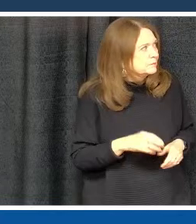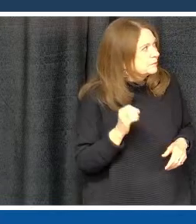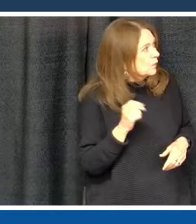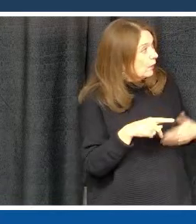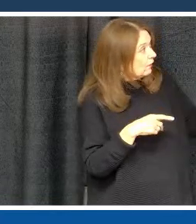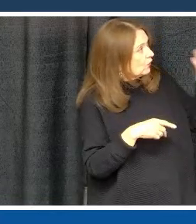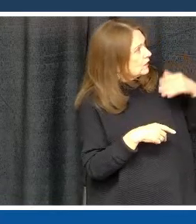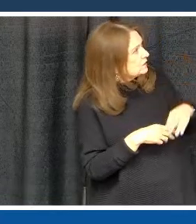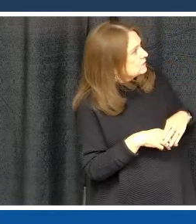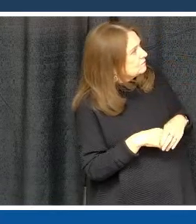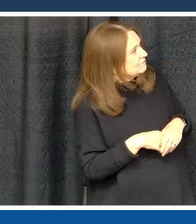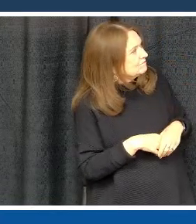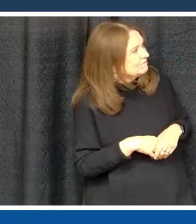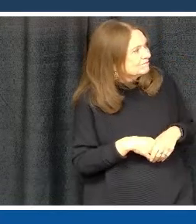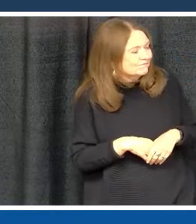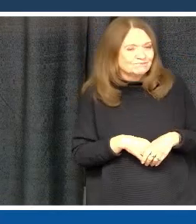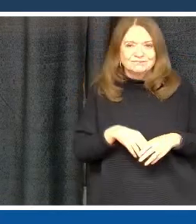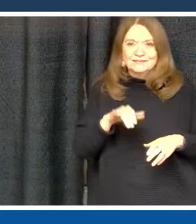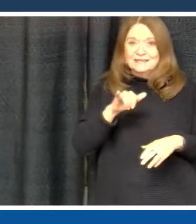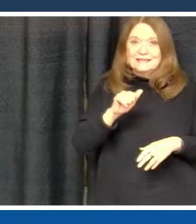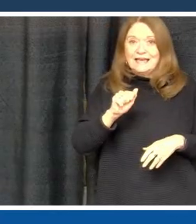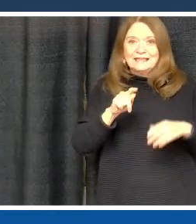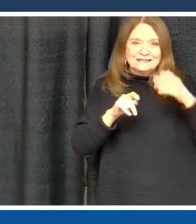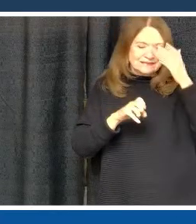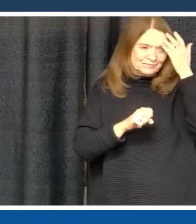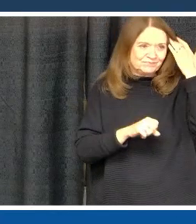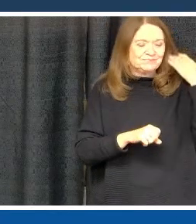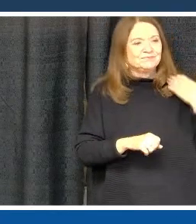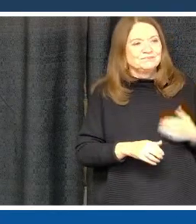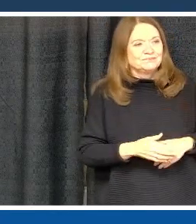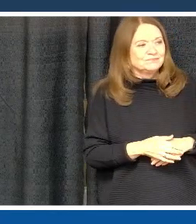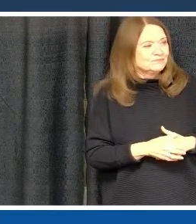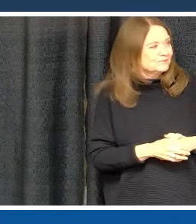is. Yikes.